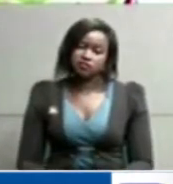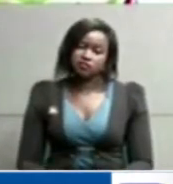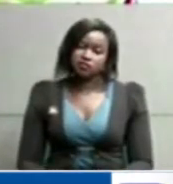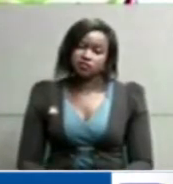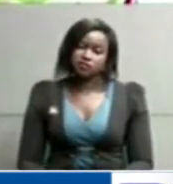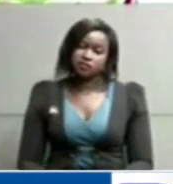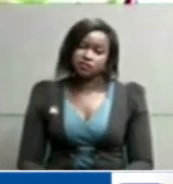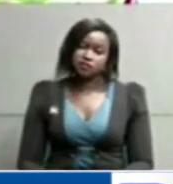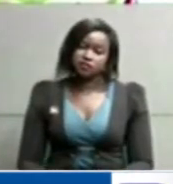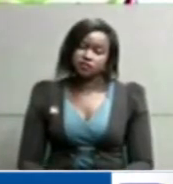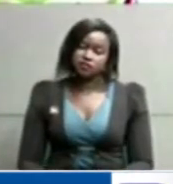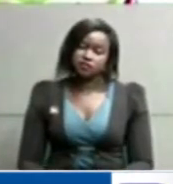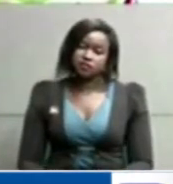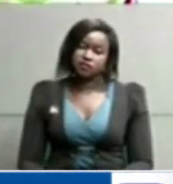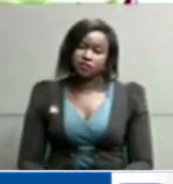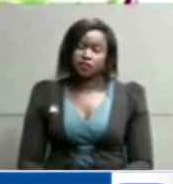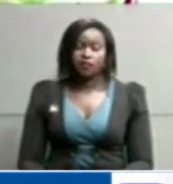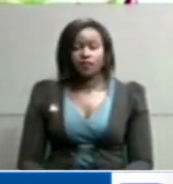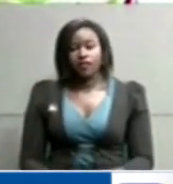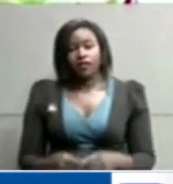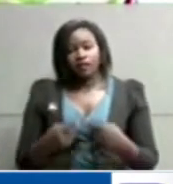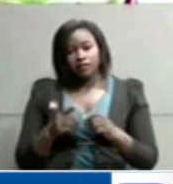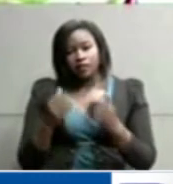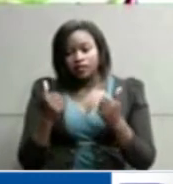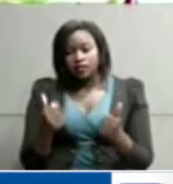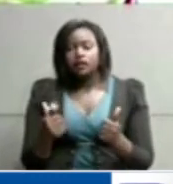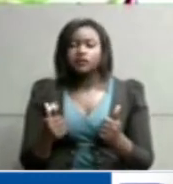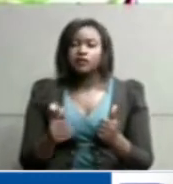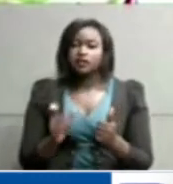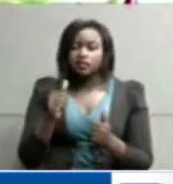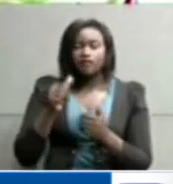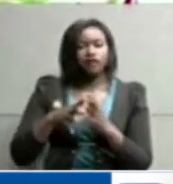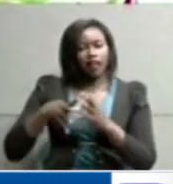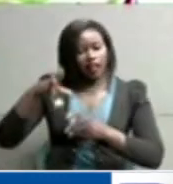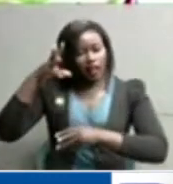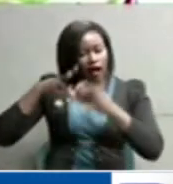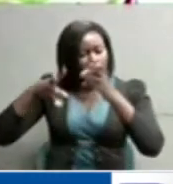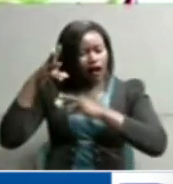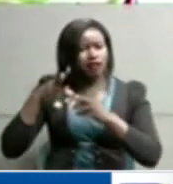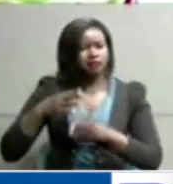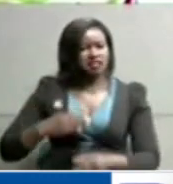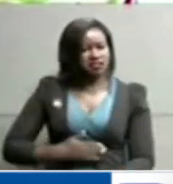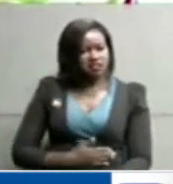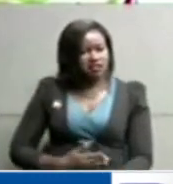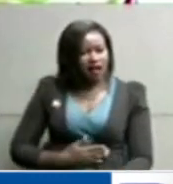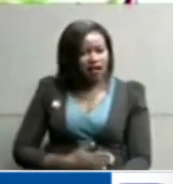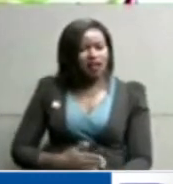were able to study the science of war,